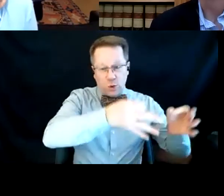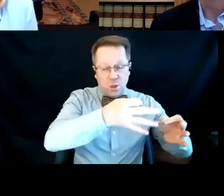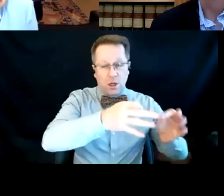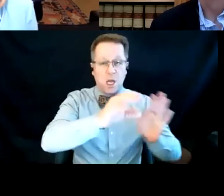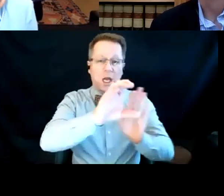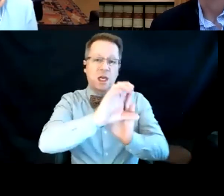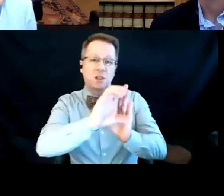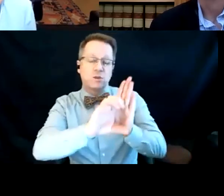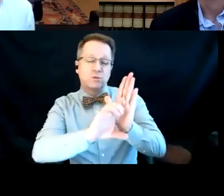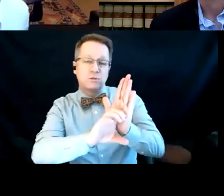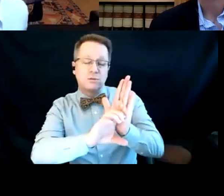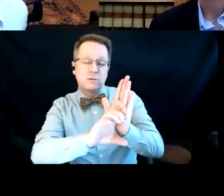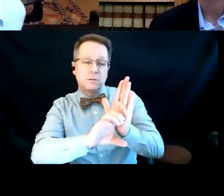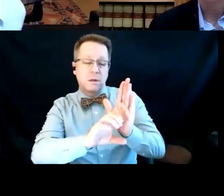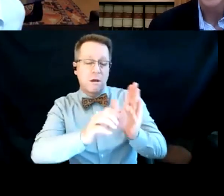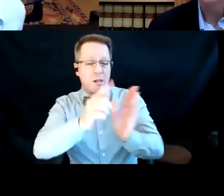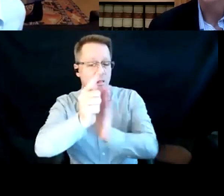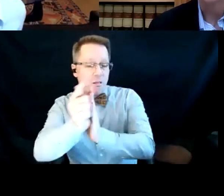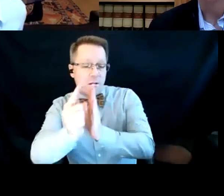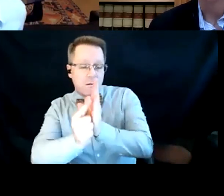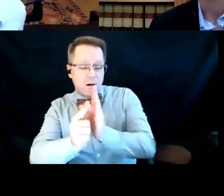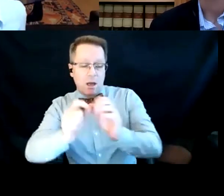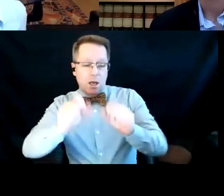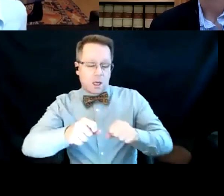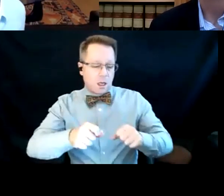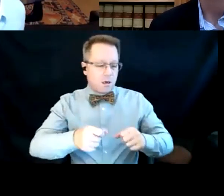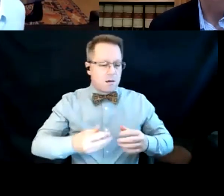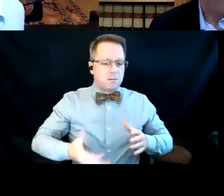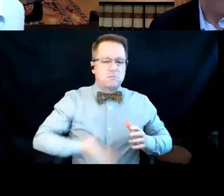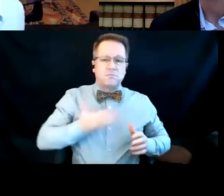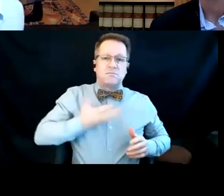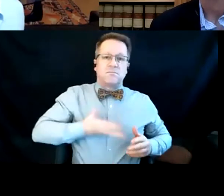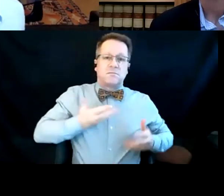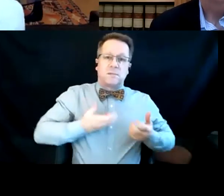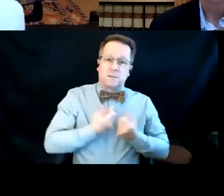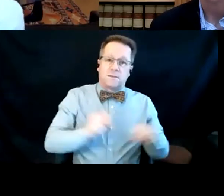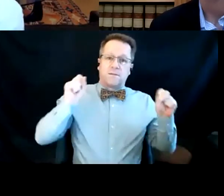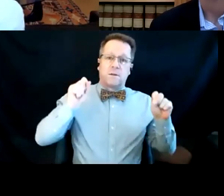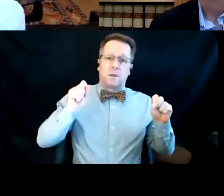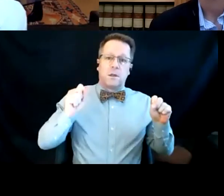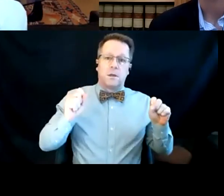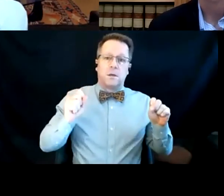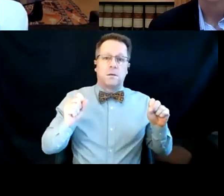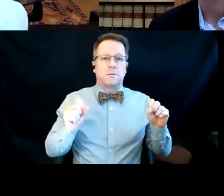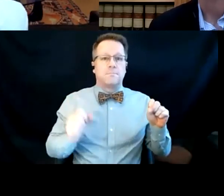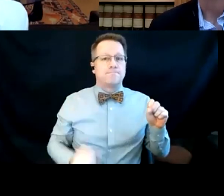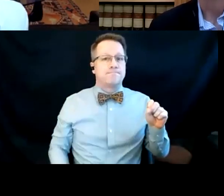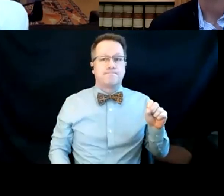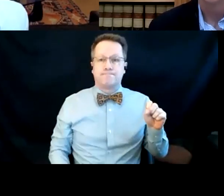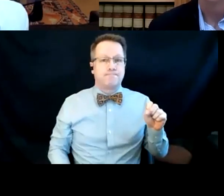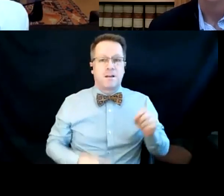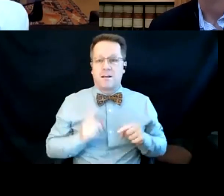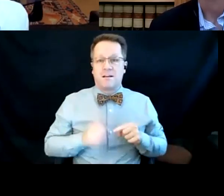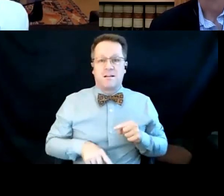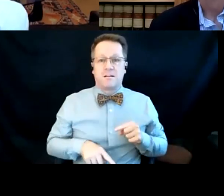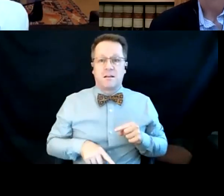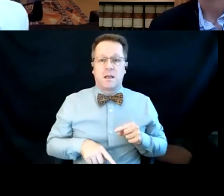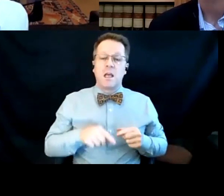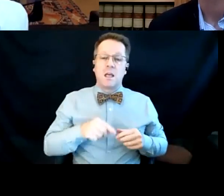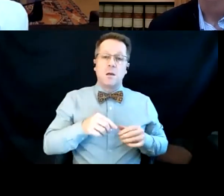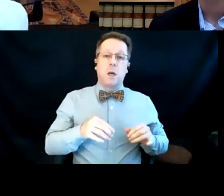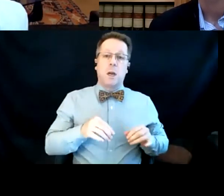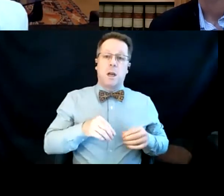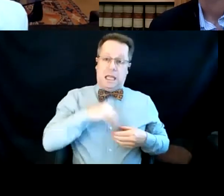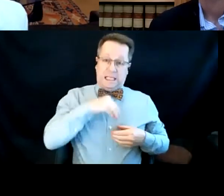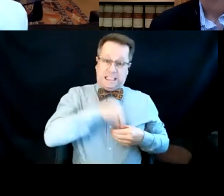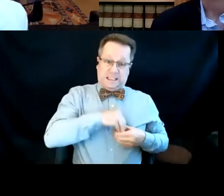can save it. While it lies there, it needs no court, no constitution, no law to